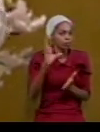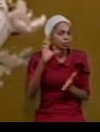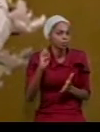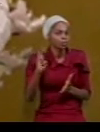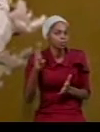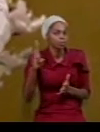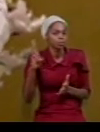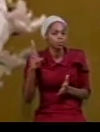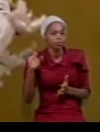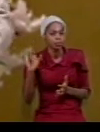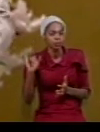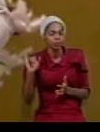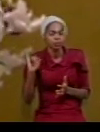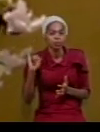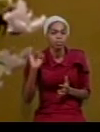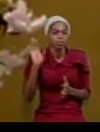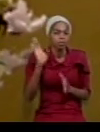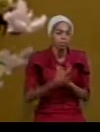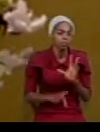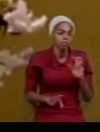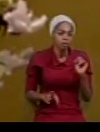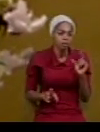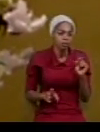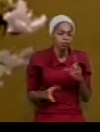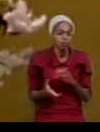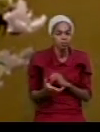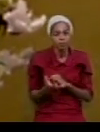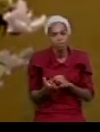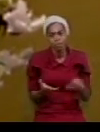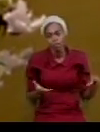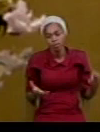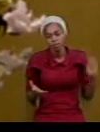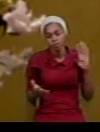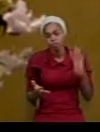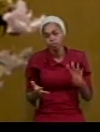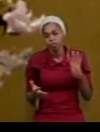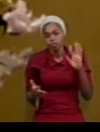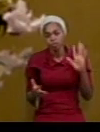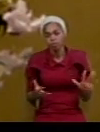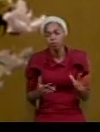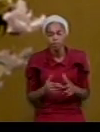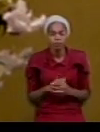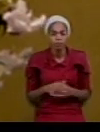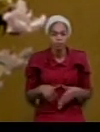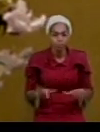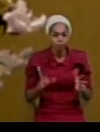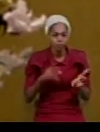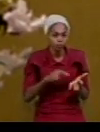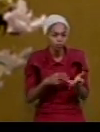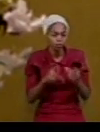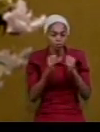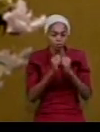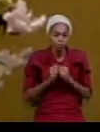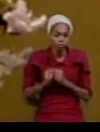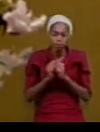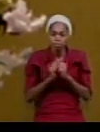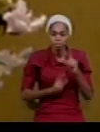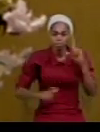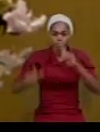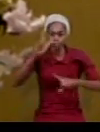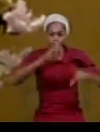45. Leviticus chapter 11, verse 45. Let's take it together. One, two,